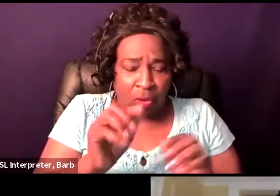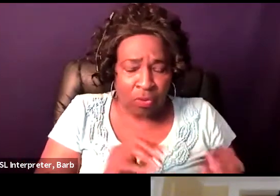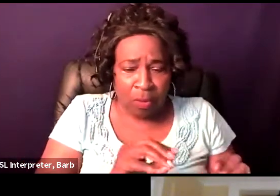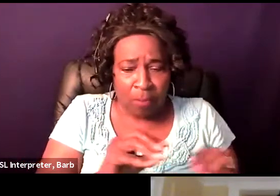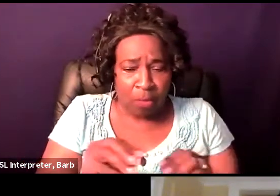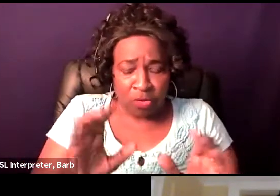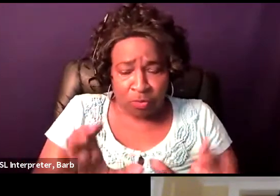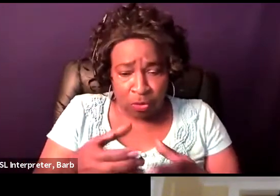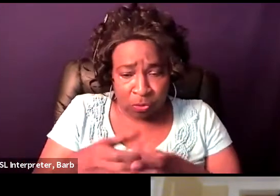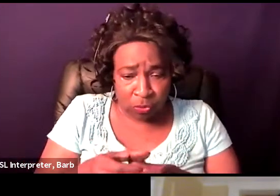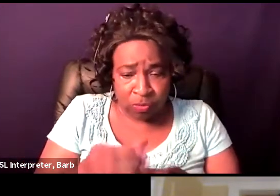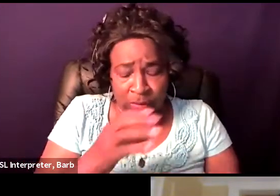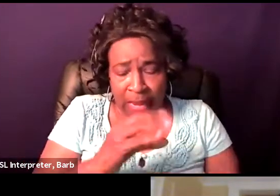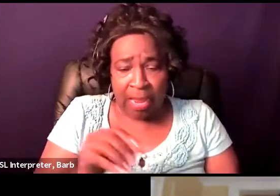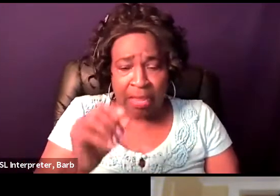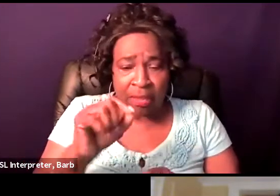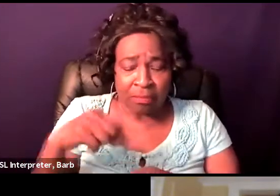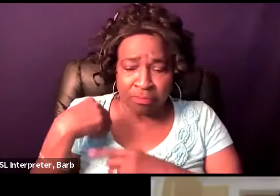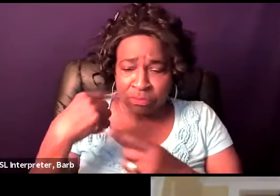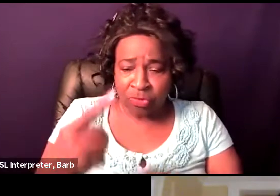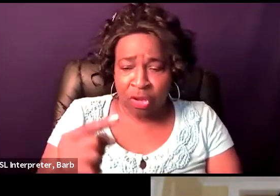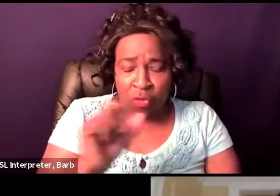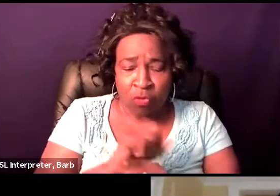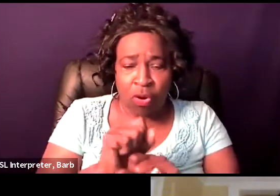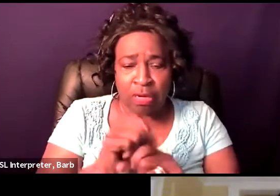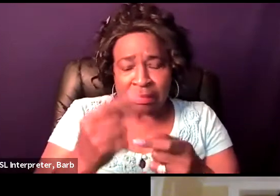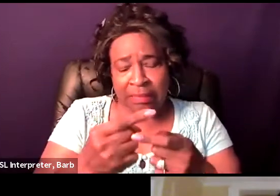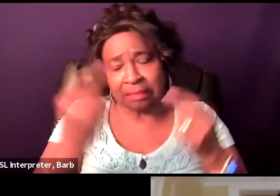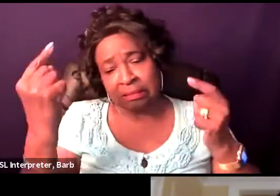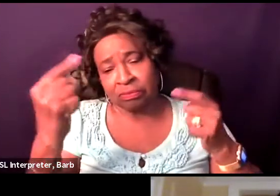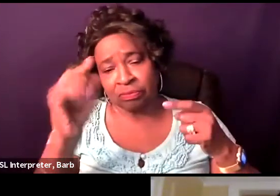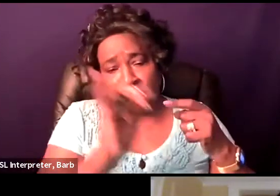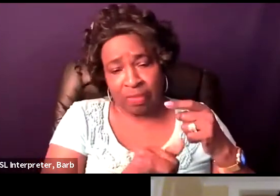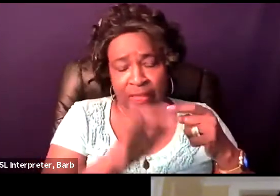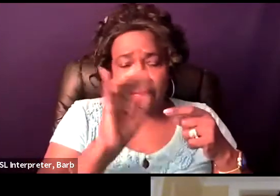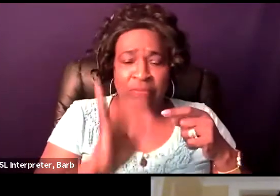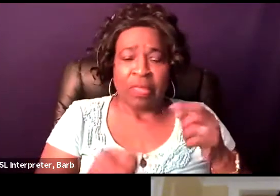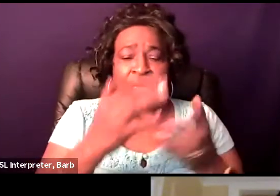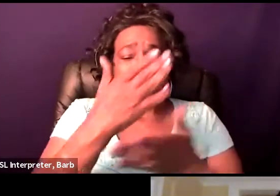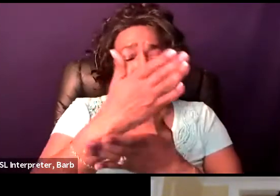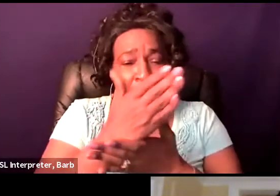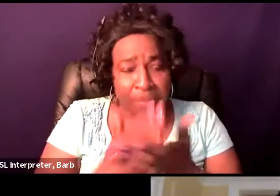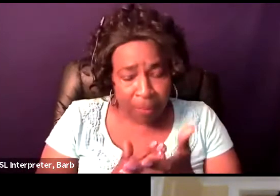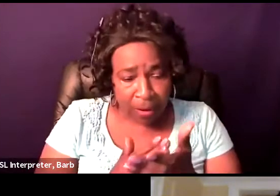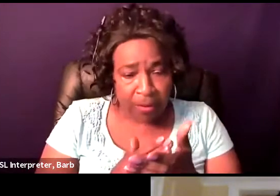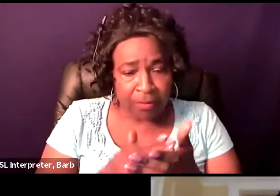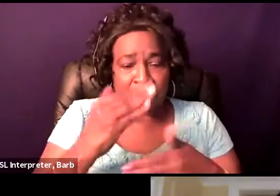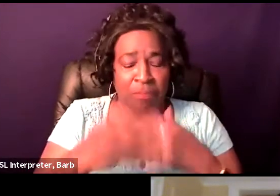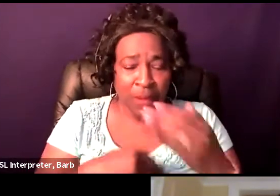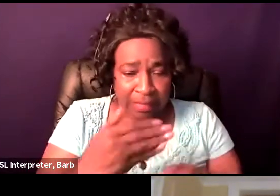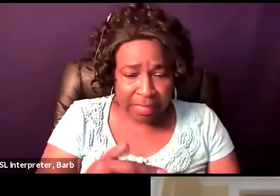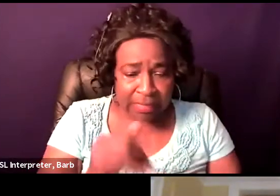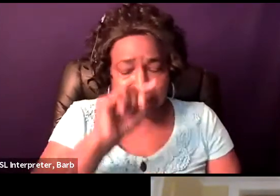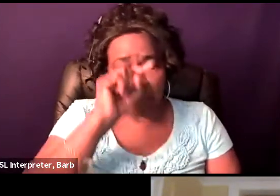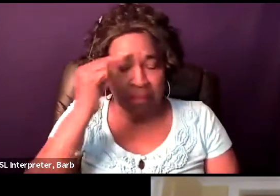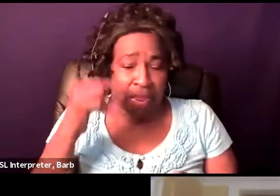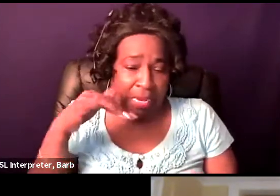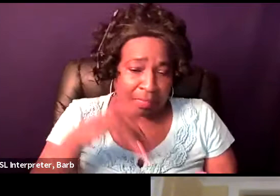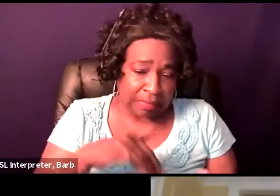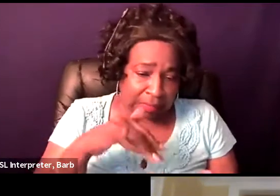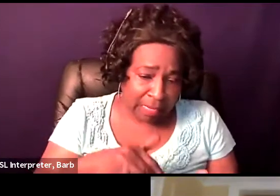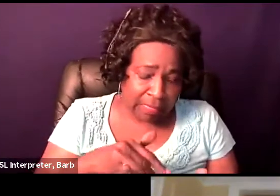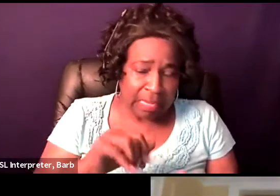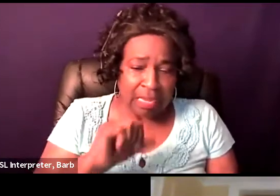have been and are working to counteract that. Like, that is part of the process of Black study. It's not